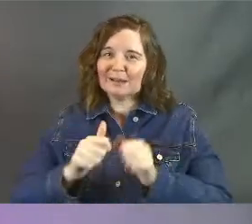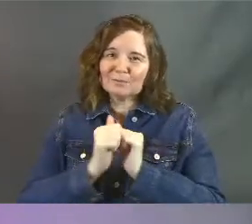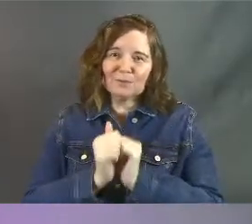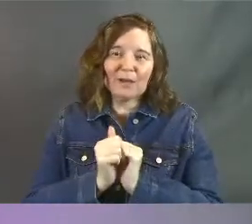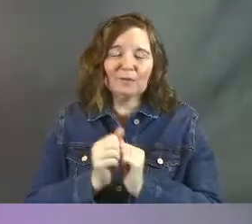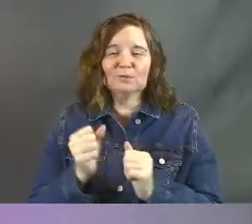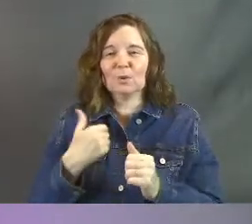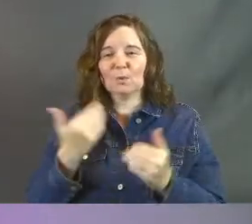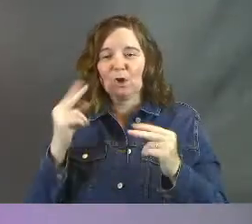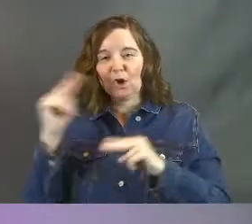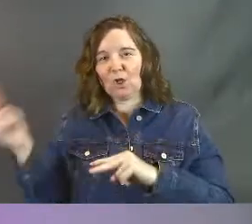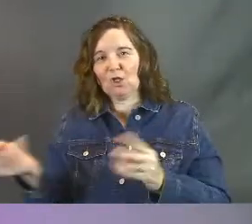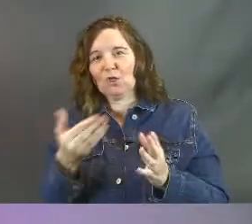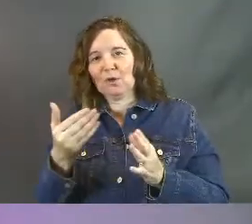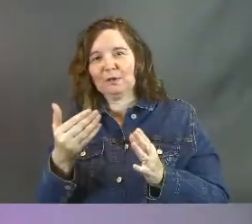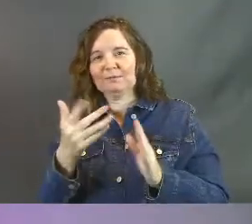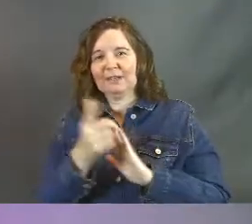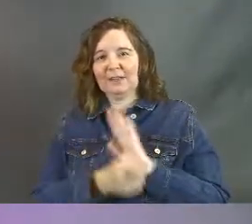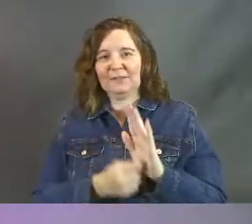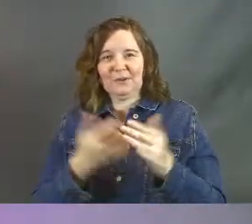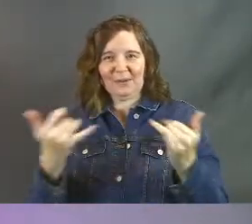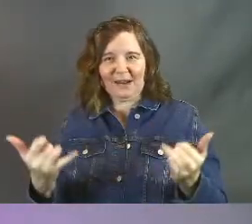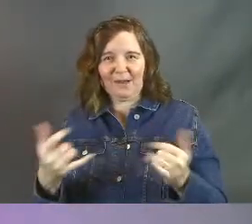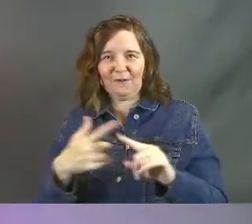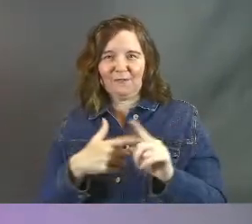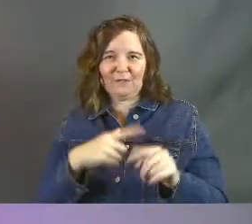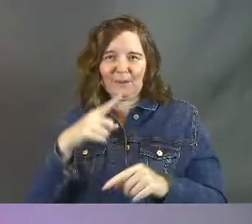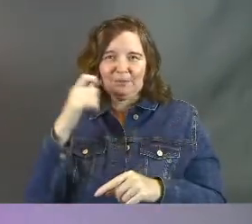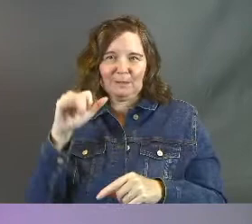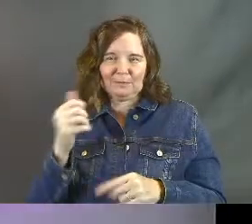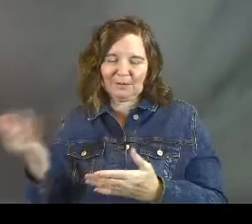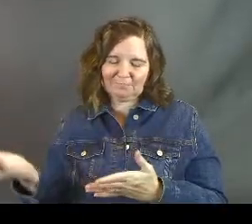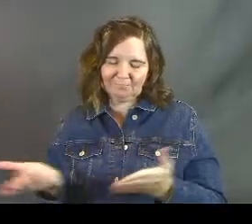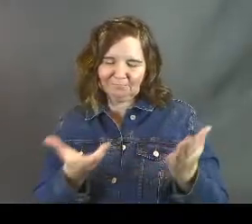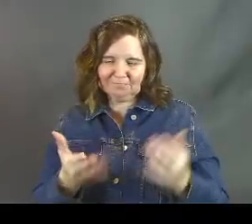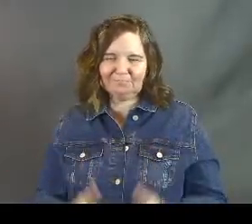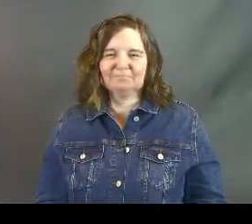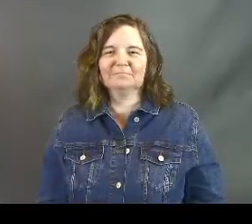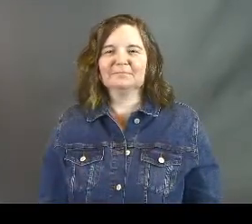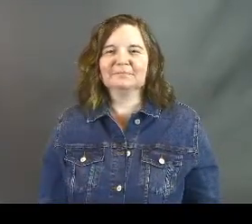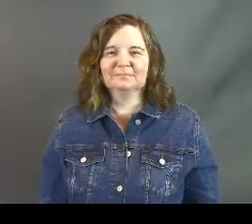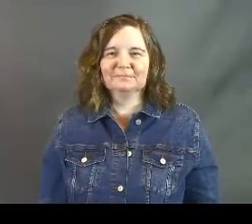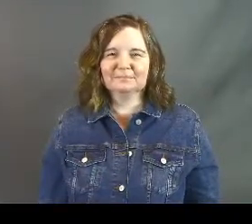together. So we're going to look at a highlight reel right now from Summer Jam. So let's check that out.